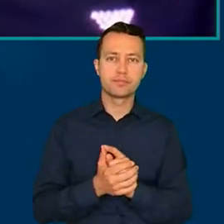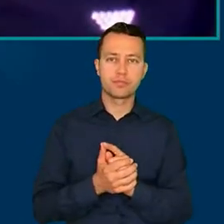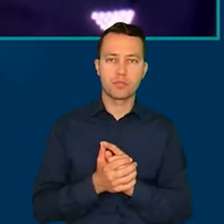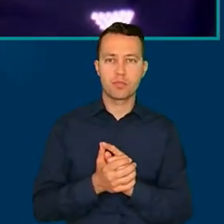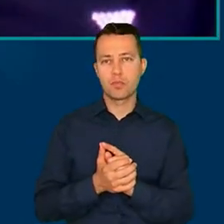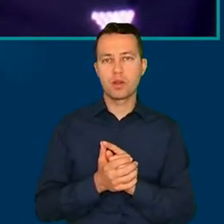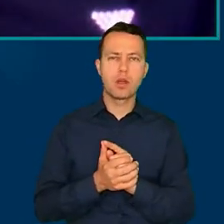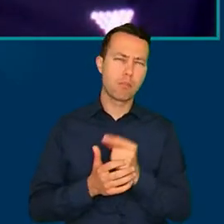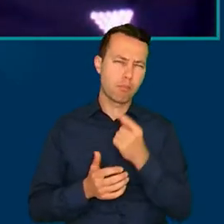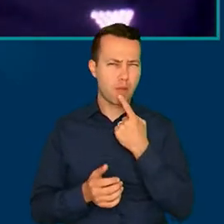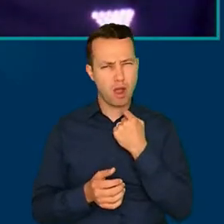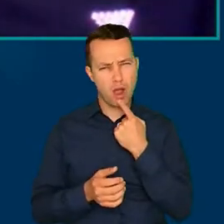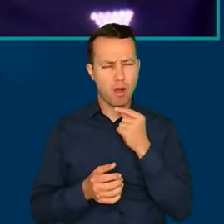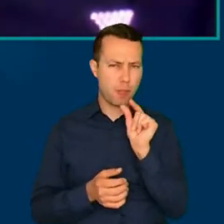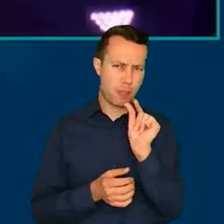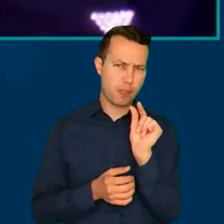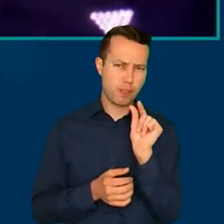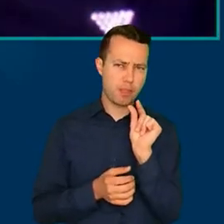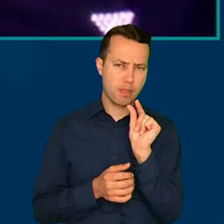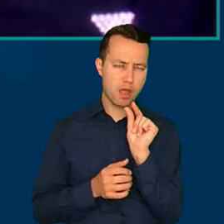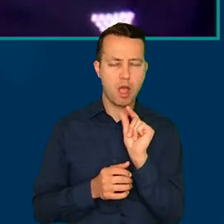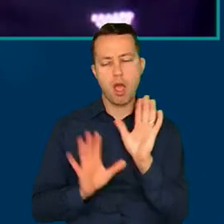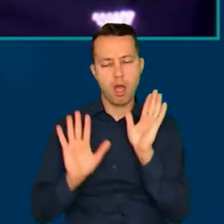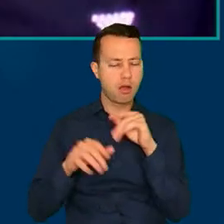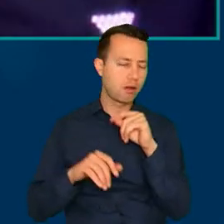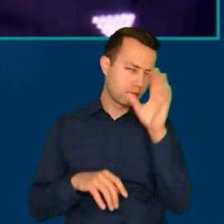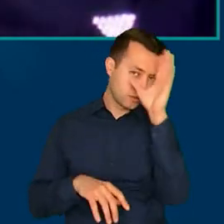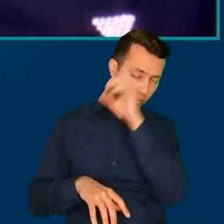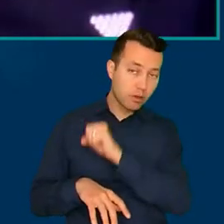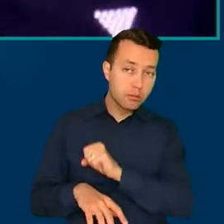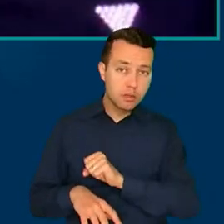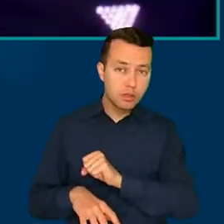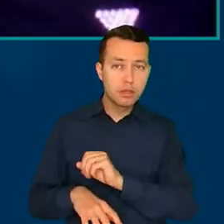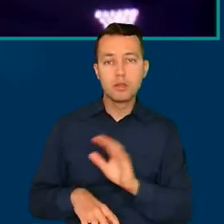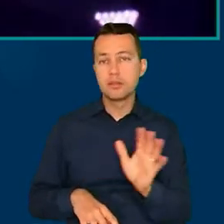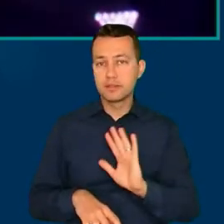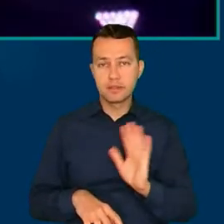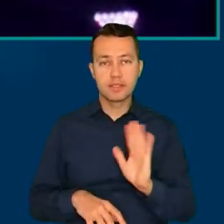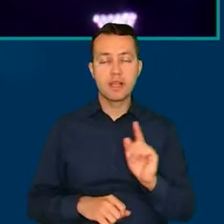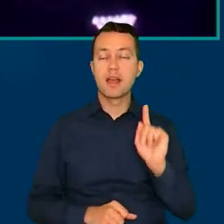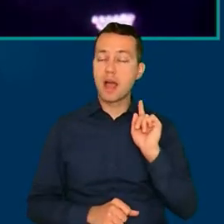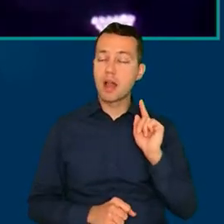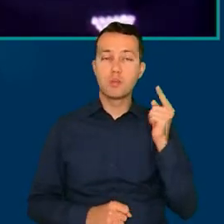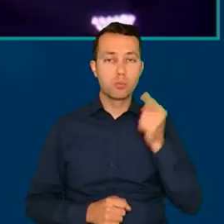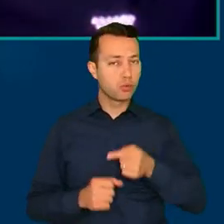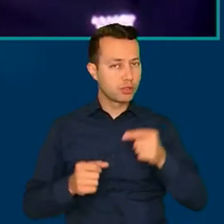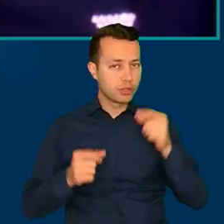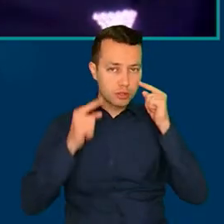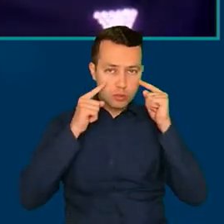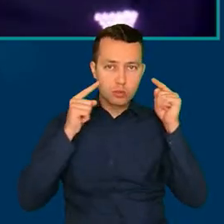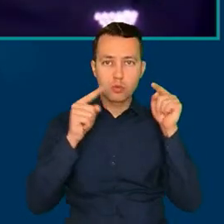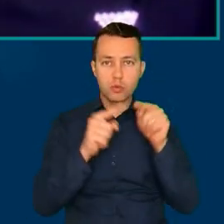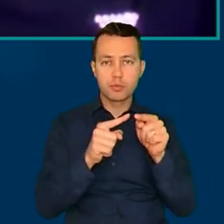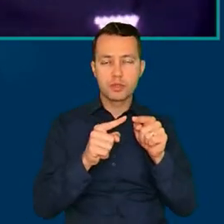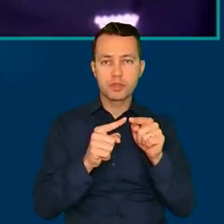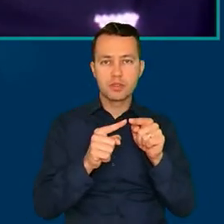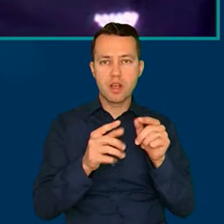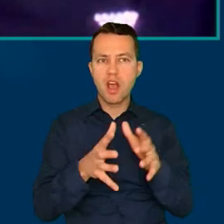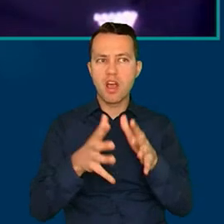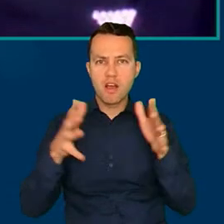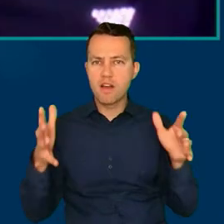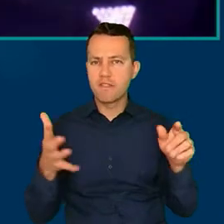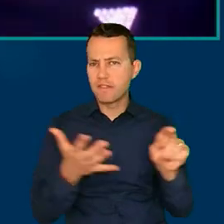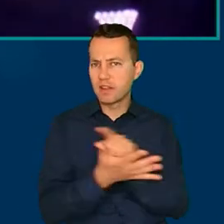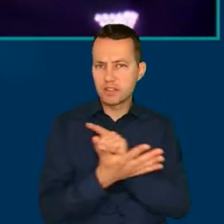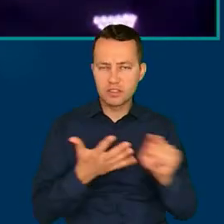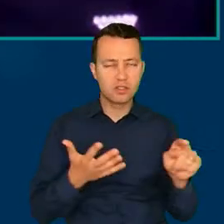it's only logical that we should focus on the ones where the risk that the company is causing might